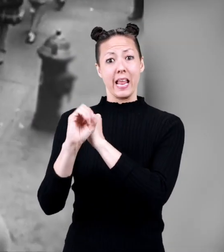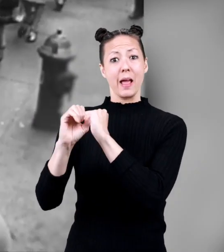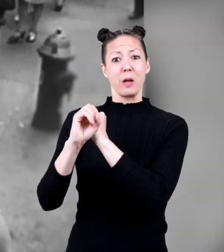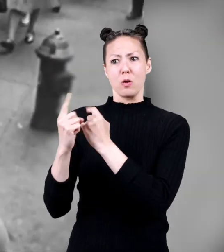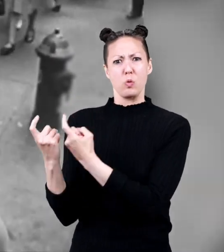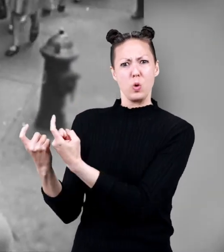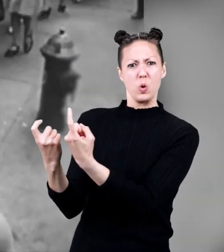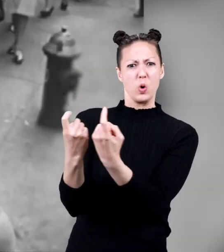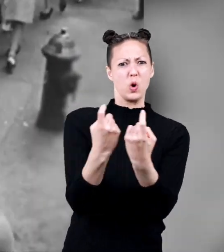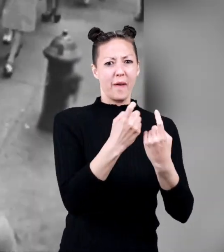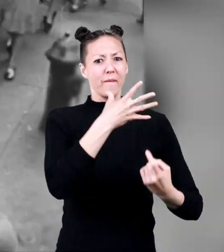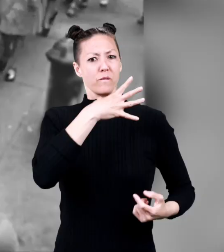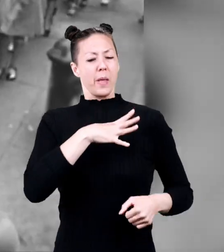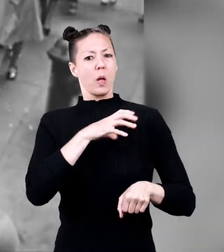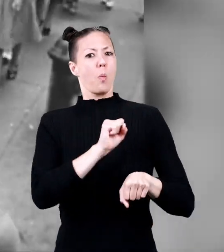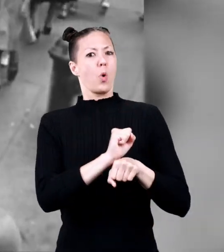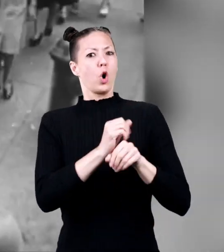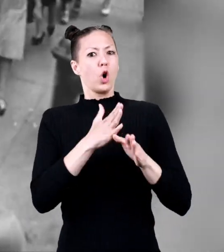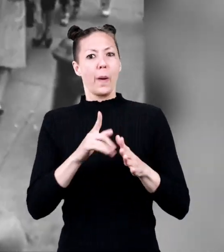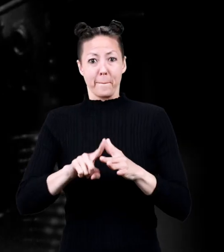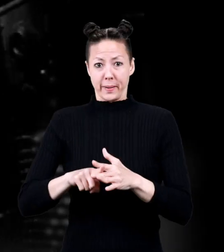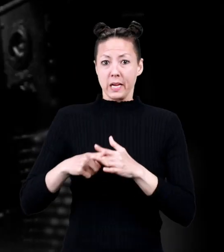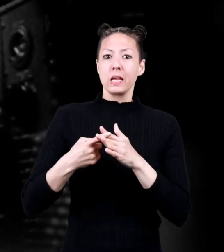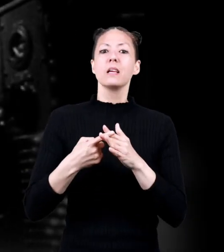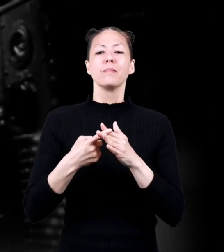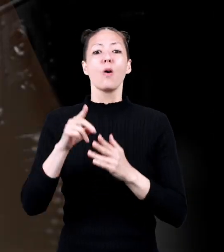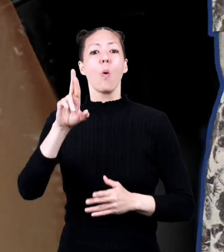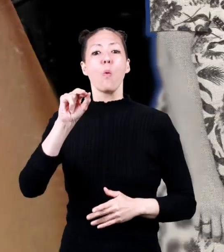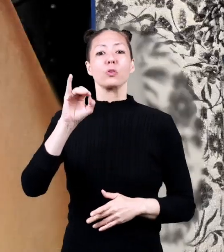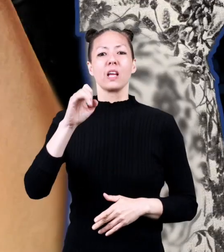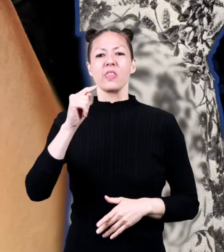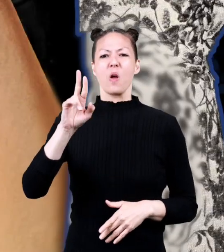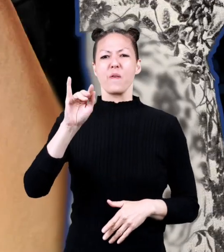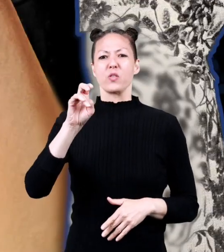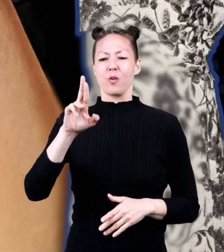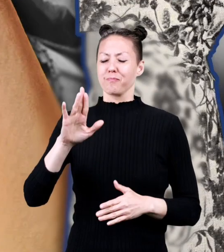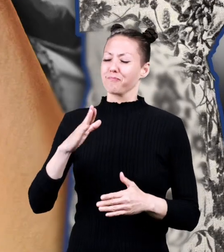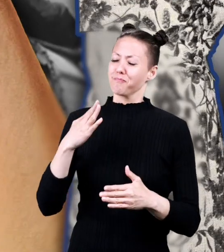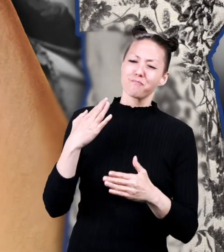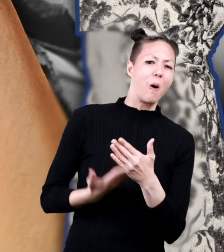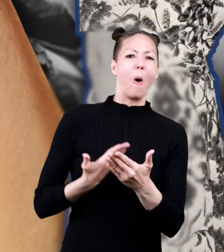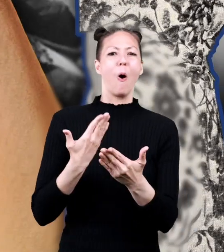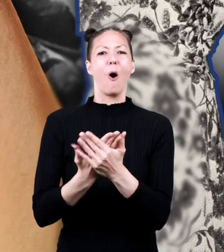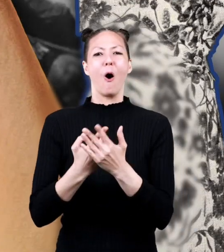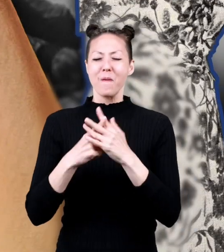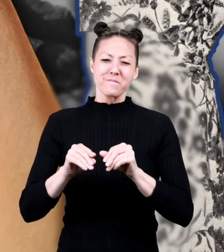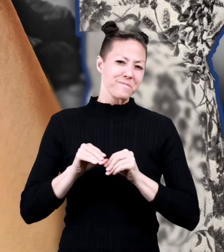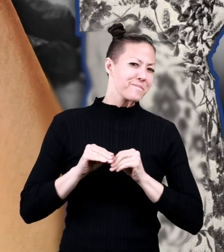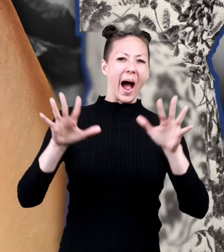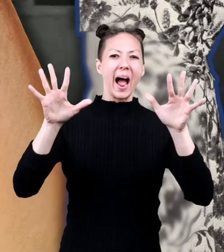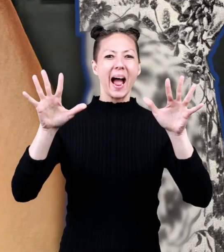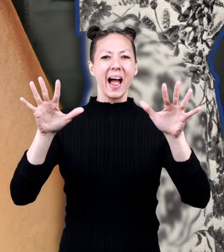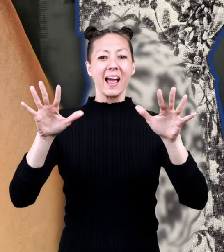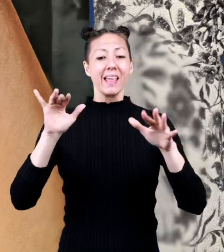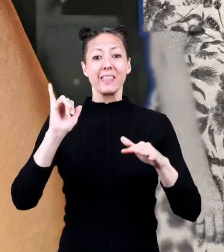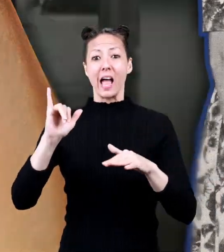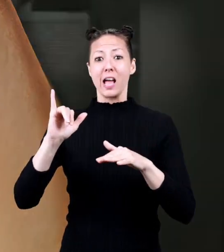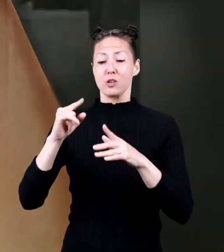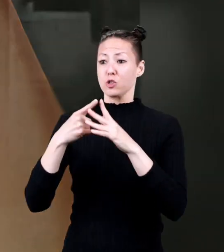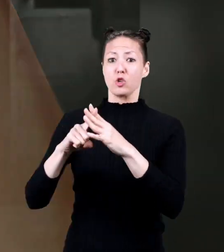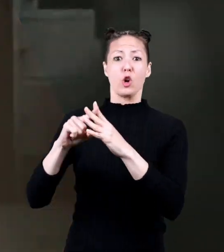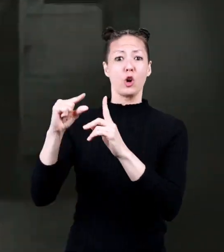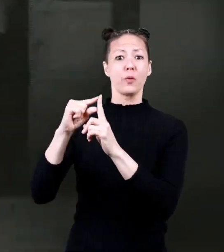So a campaign to recruit female workers began, and Rosie the Riveter was born. The